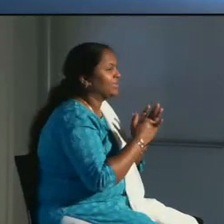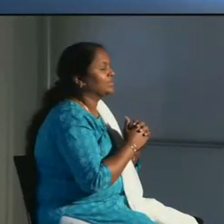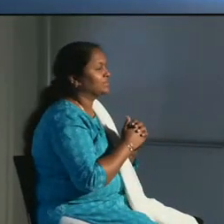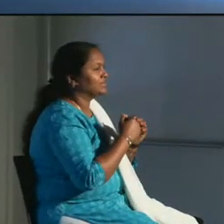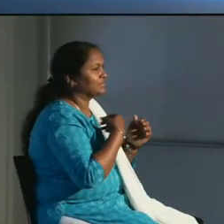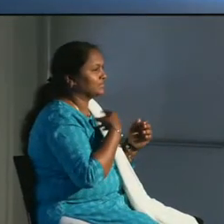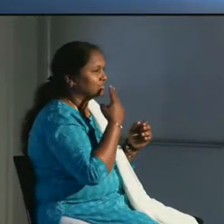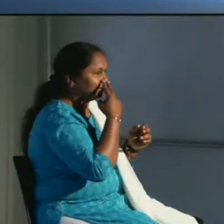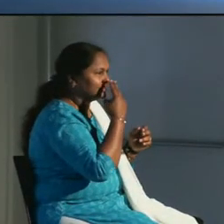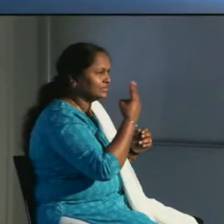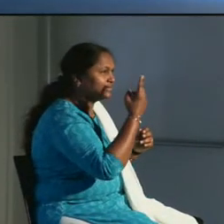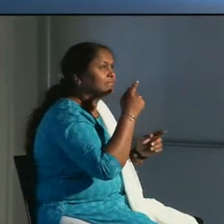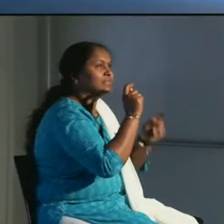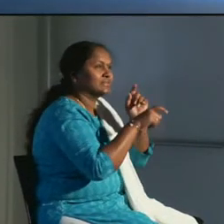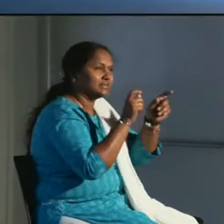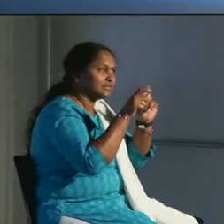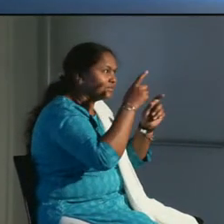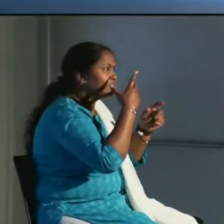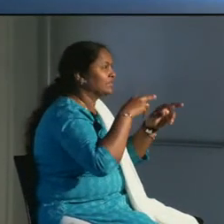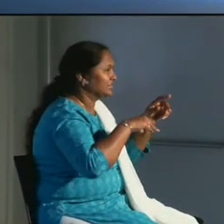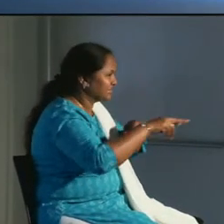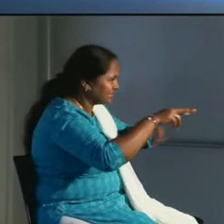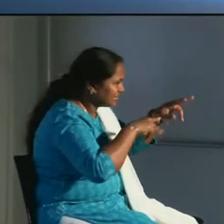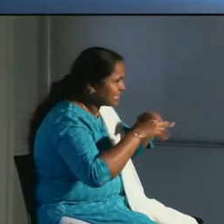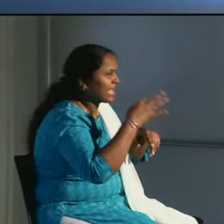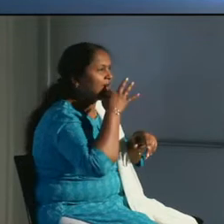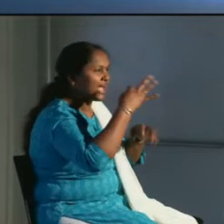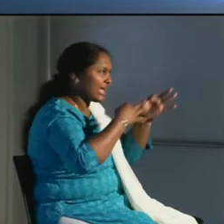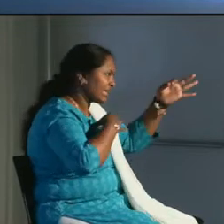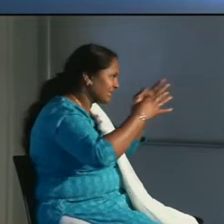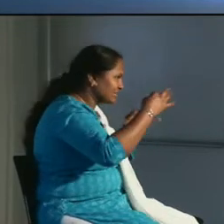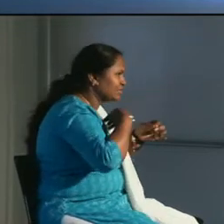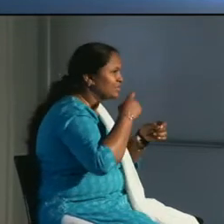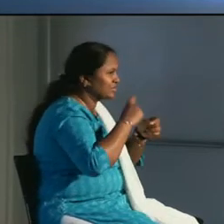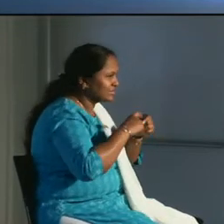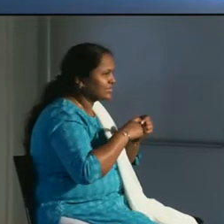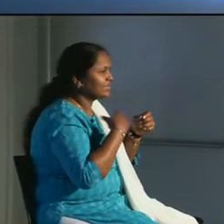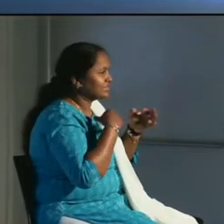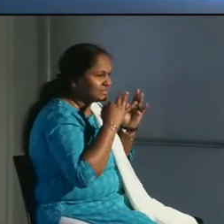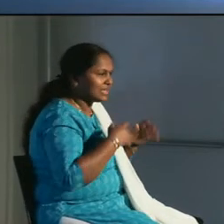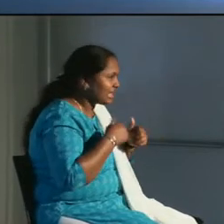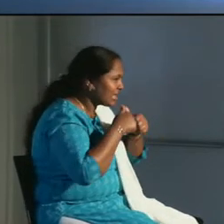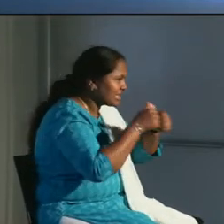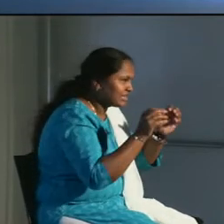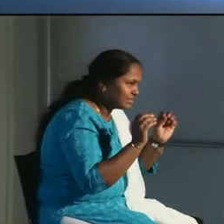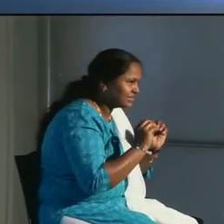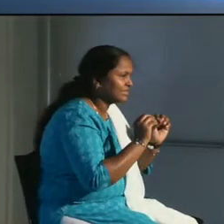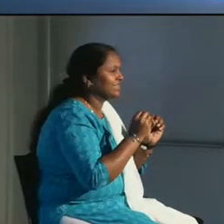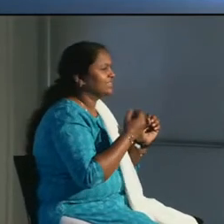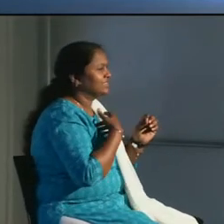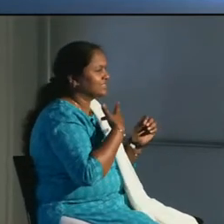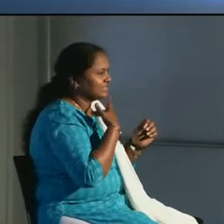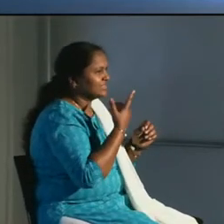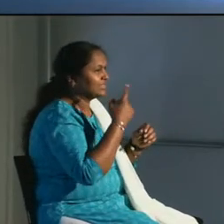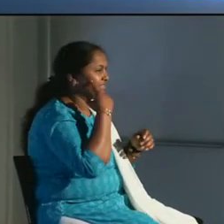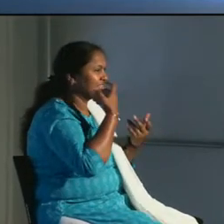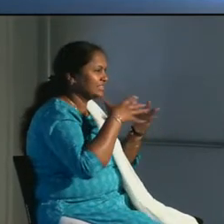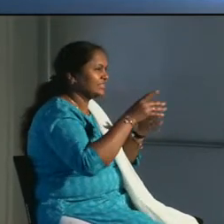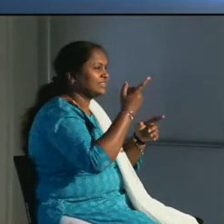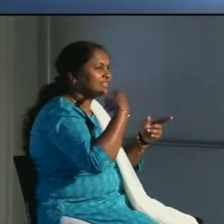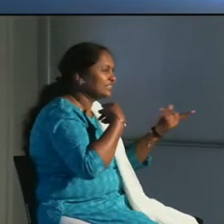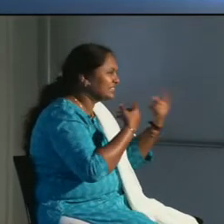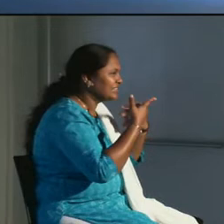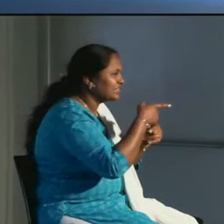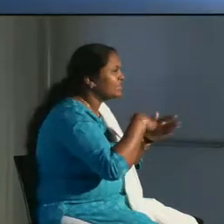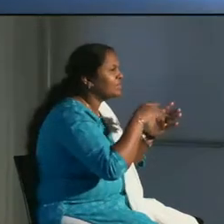just looking at people who were walking by asking me questions. I didn't have any answers. But if I were a child and an old person and tell them what